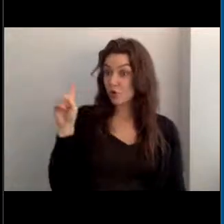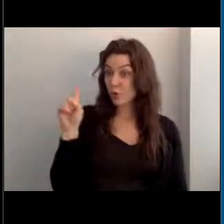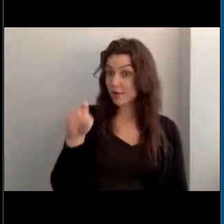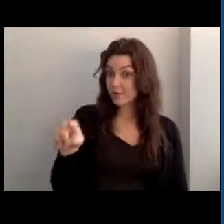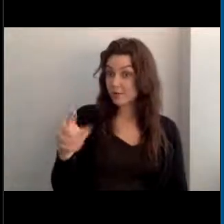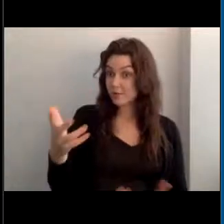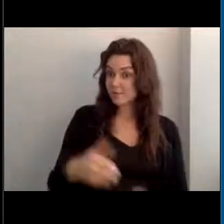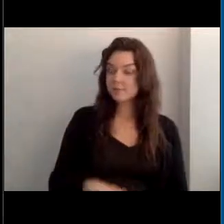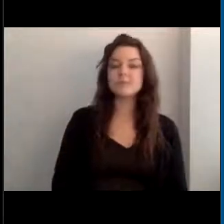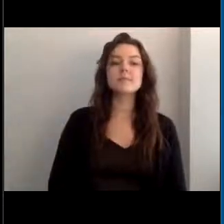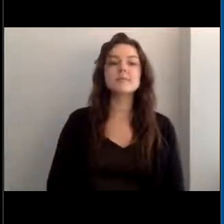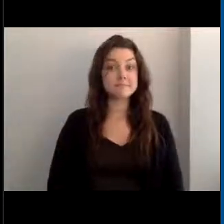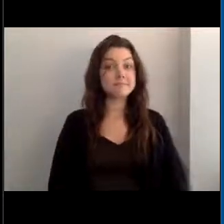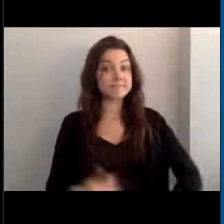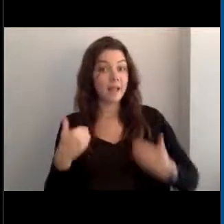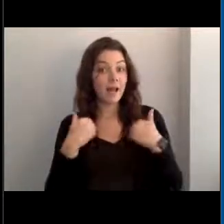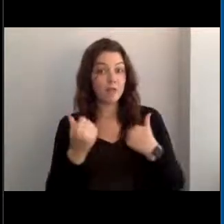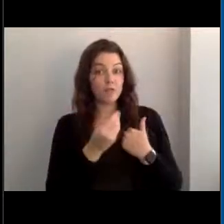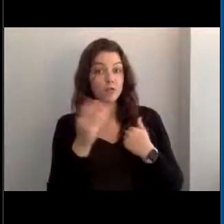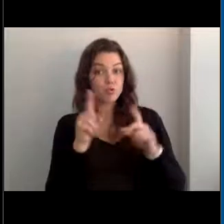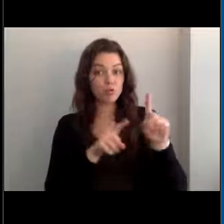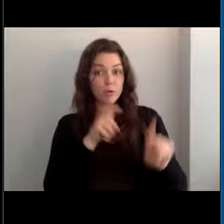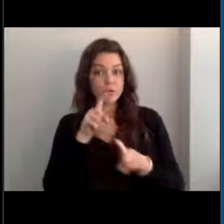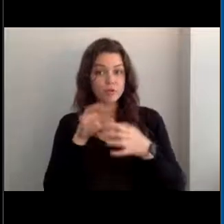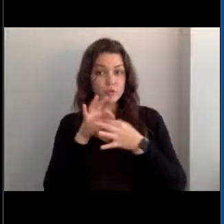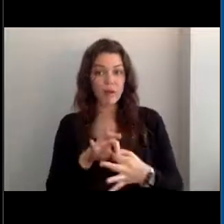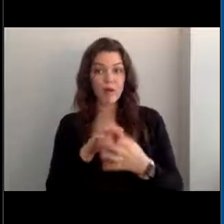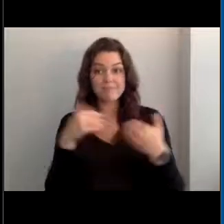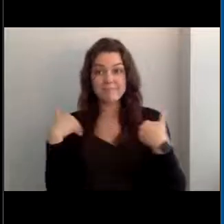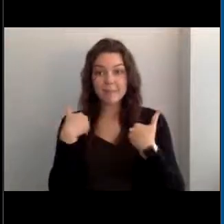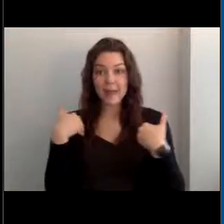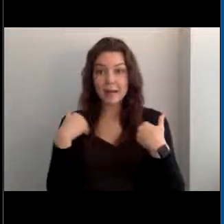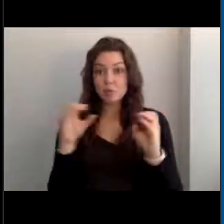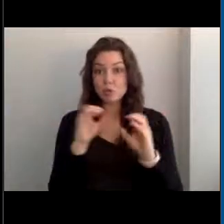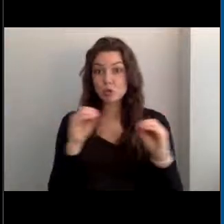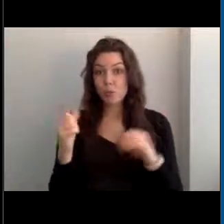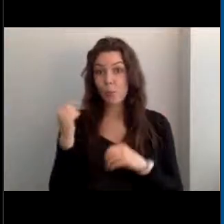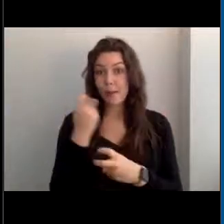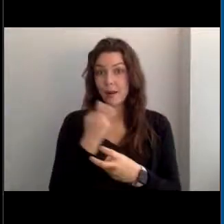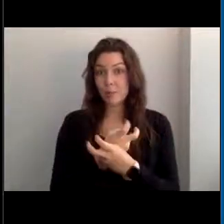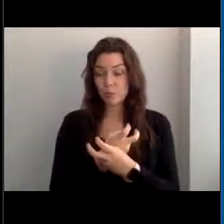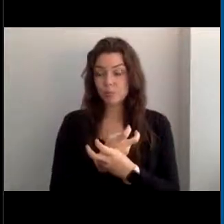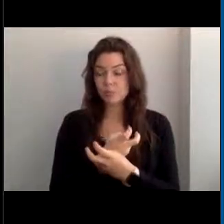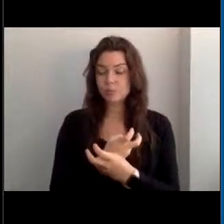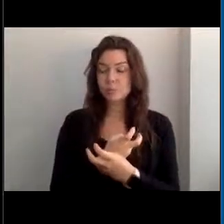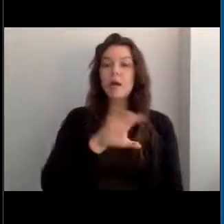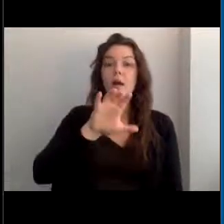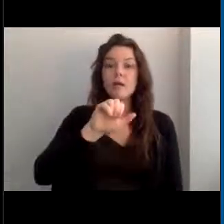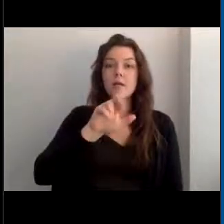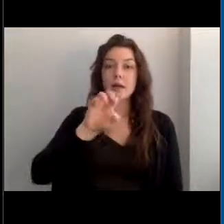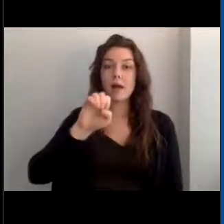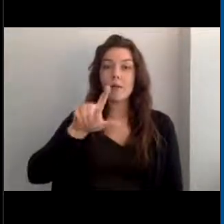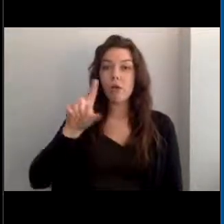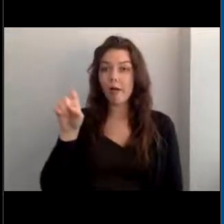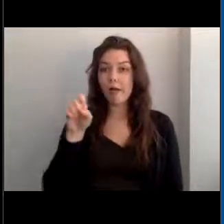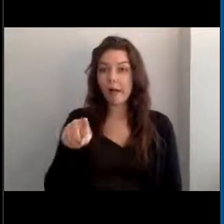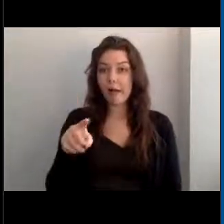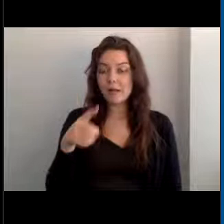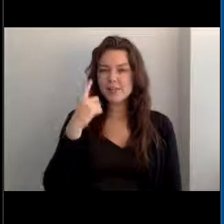box. We do have a few questions about those animals without a backbone. This question comes from Carol. For the long-spined